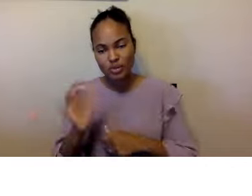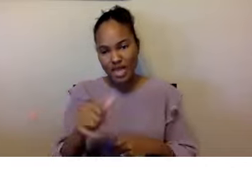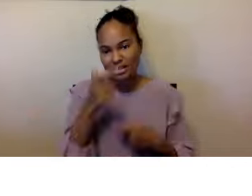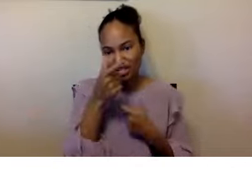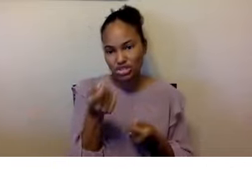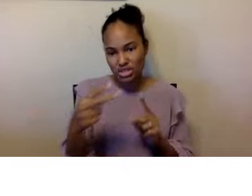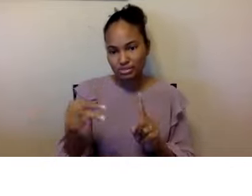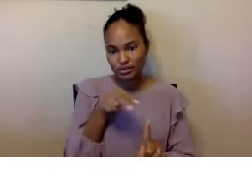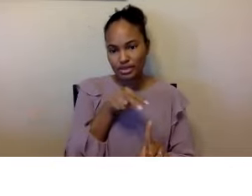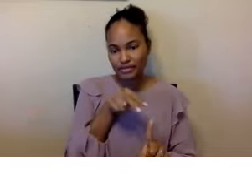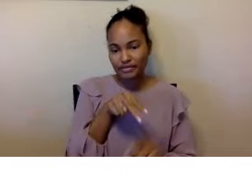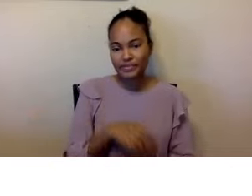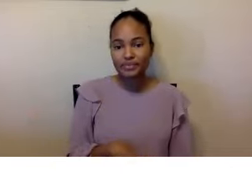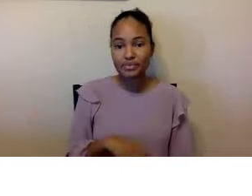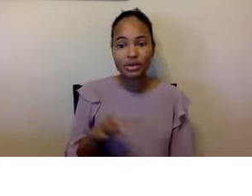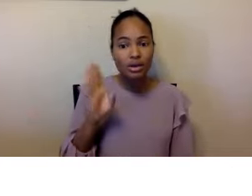Hey, Bernard, are you there?